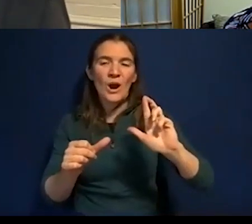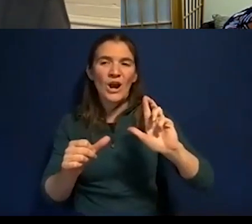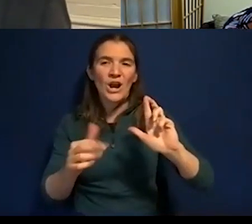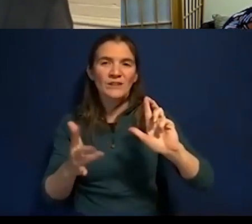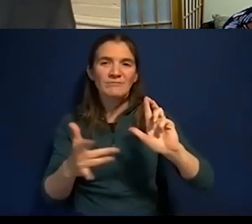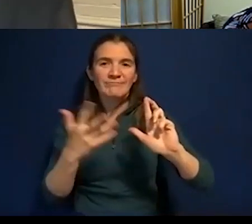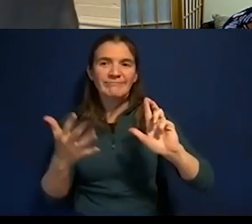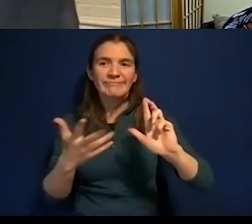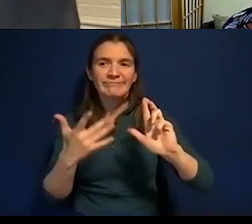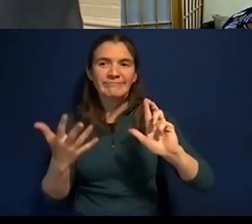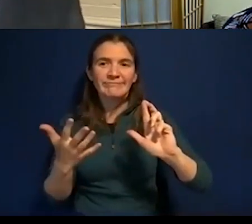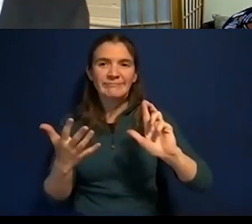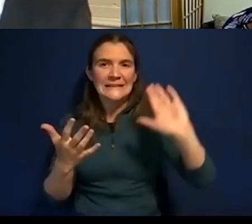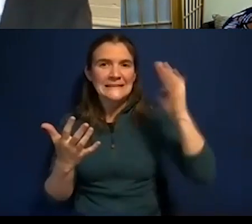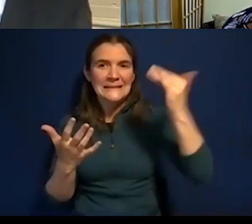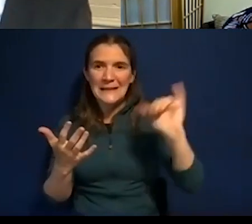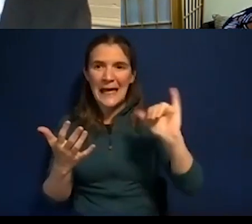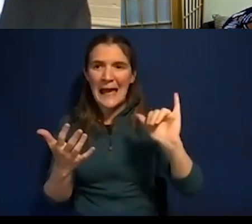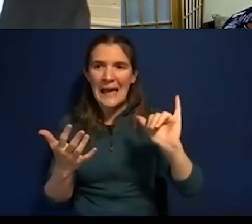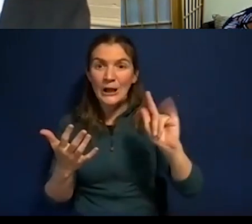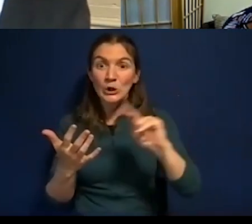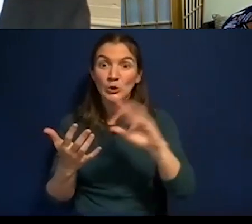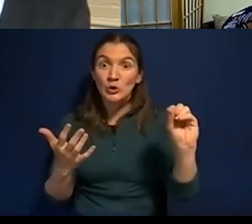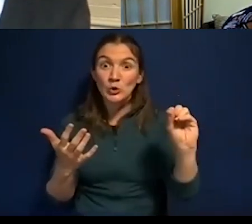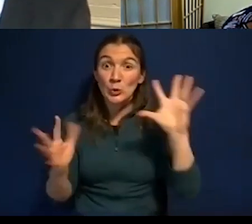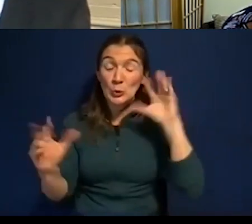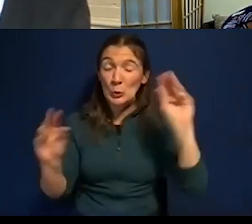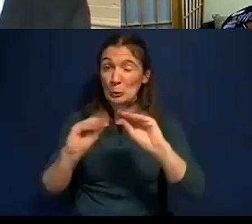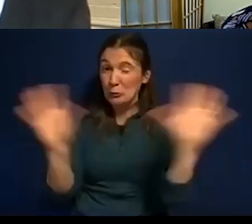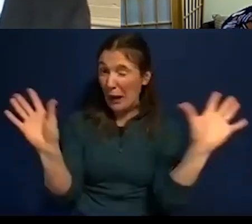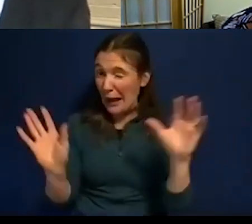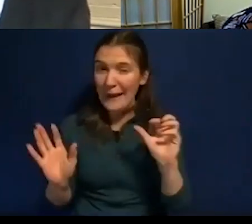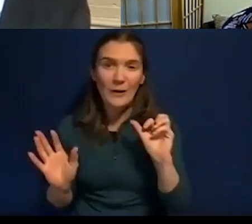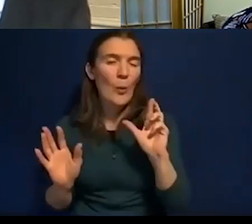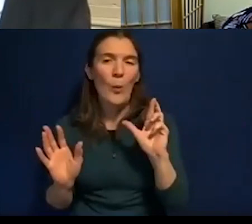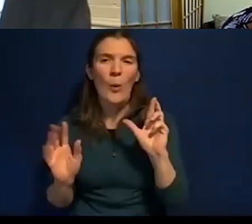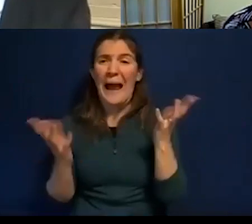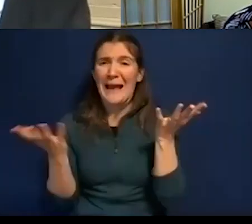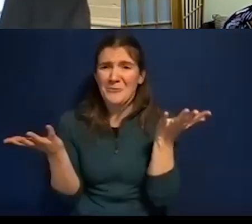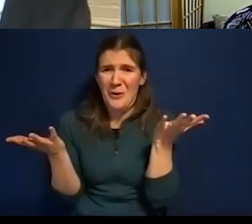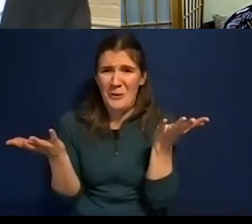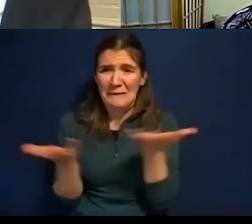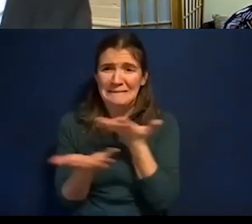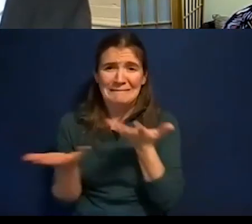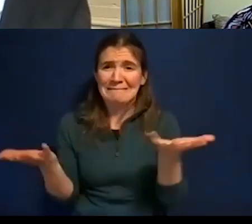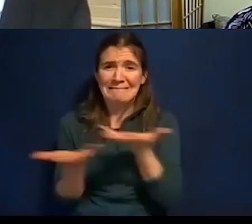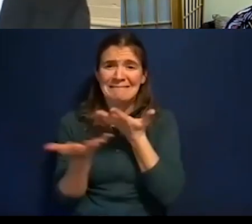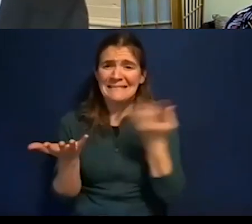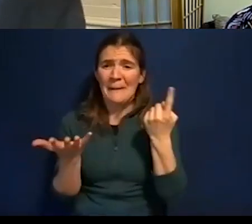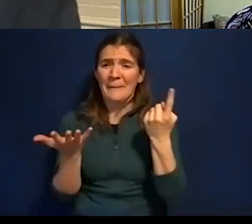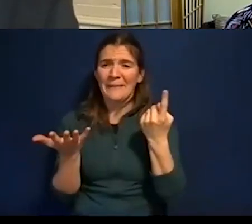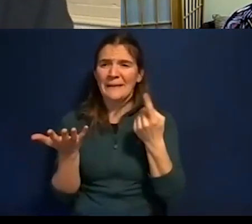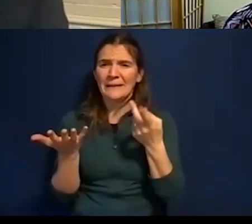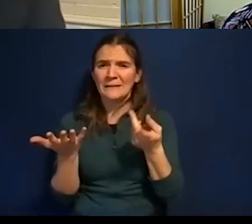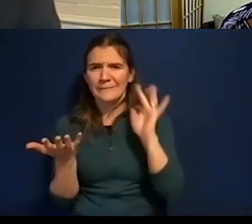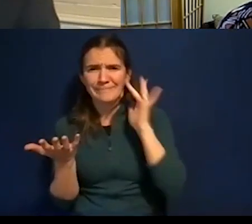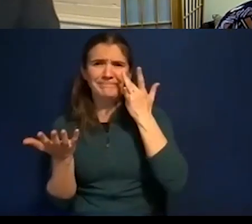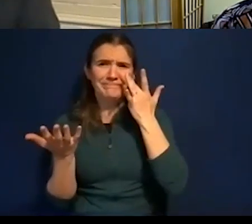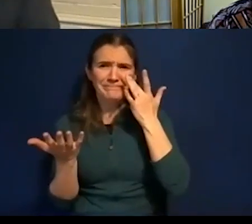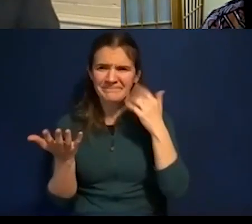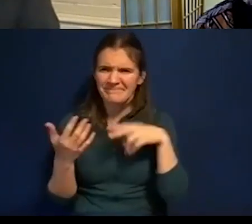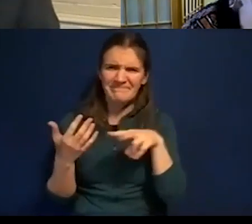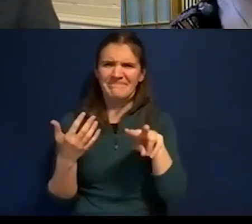it seems like it's like too bright, or, you know, and any sort of nuisance factor,